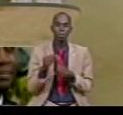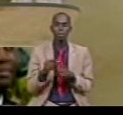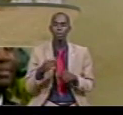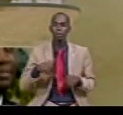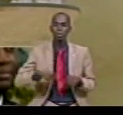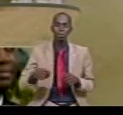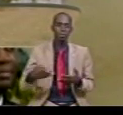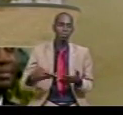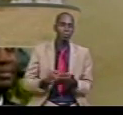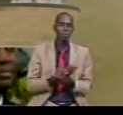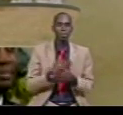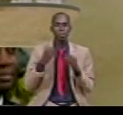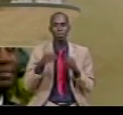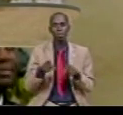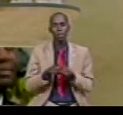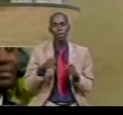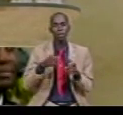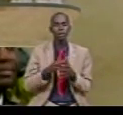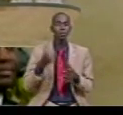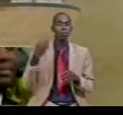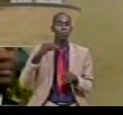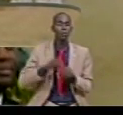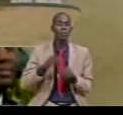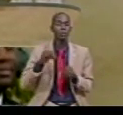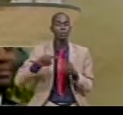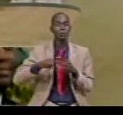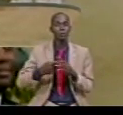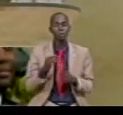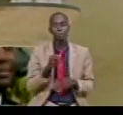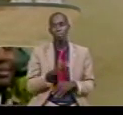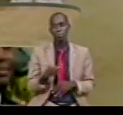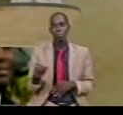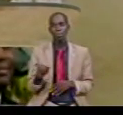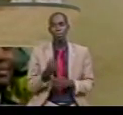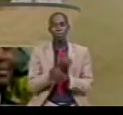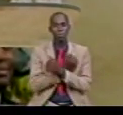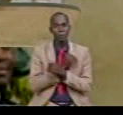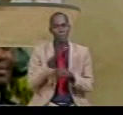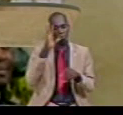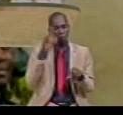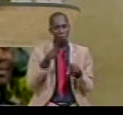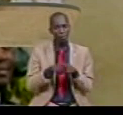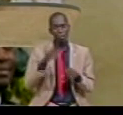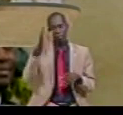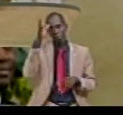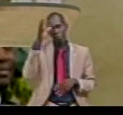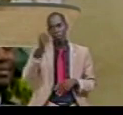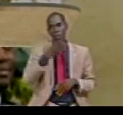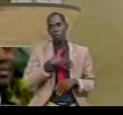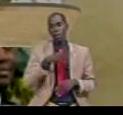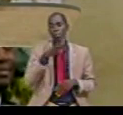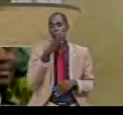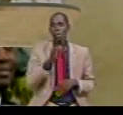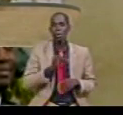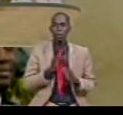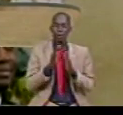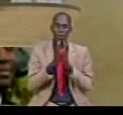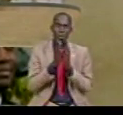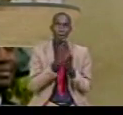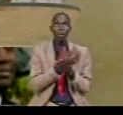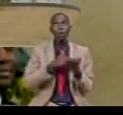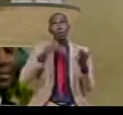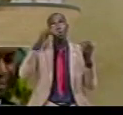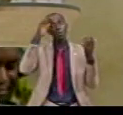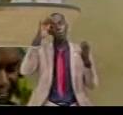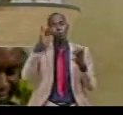as it was at the beginning. Dear brethren, fathers and mothers, I pray and hope